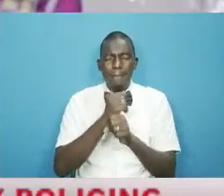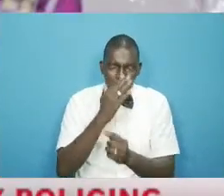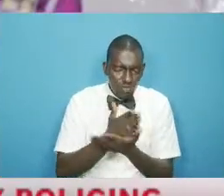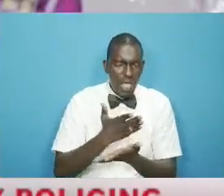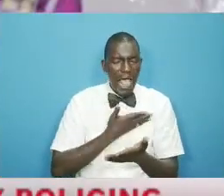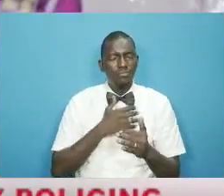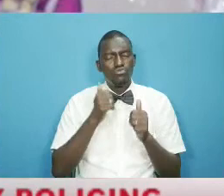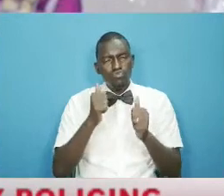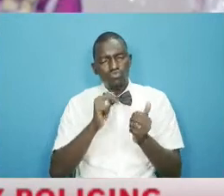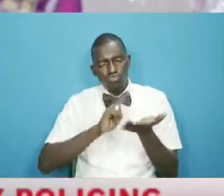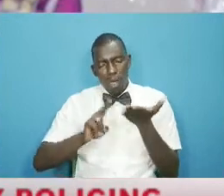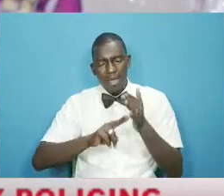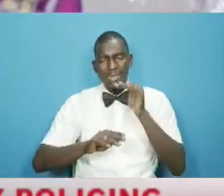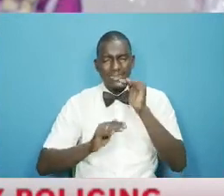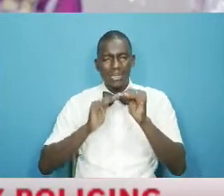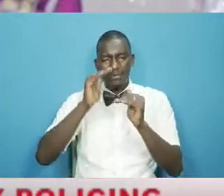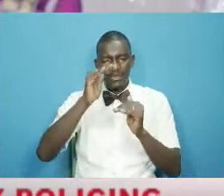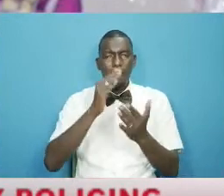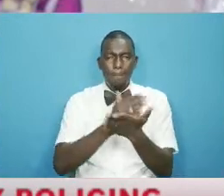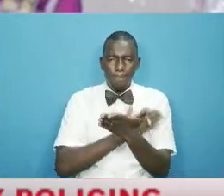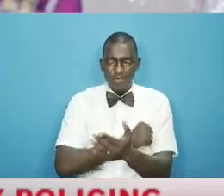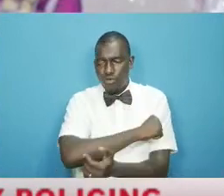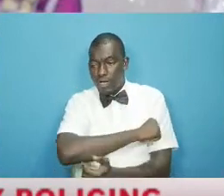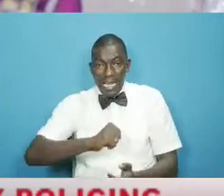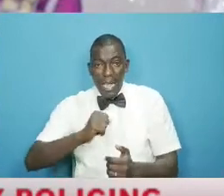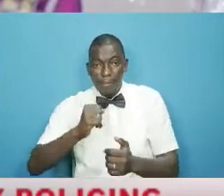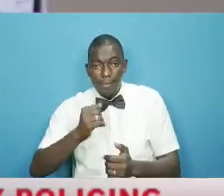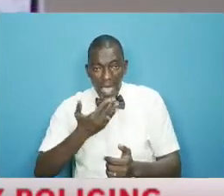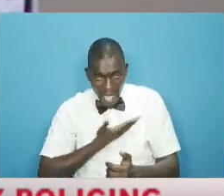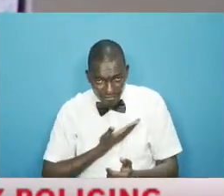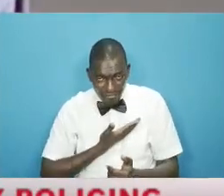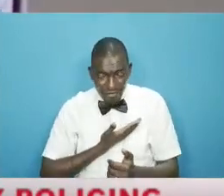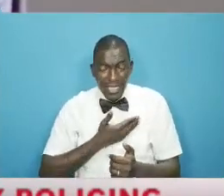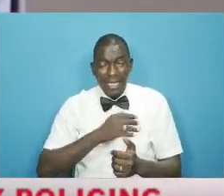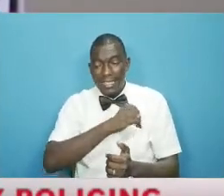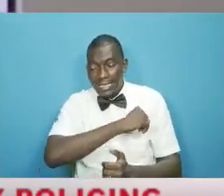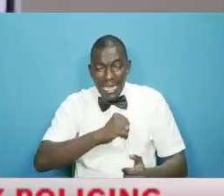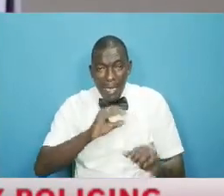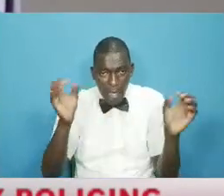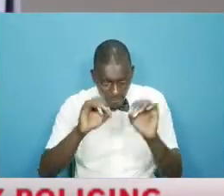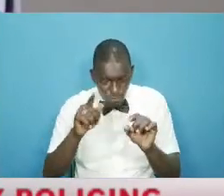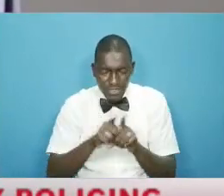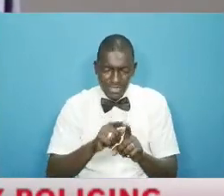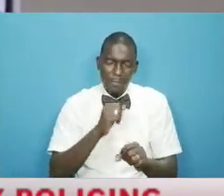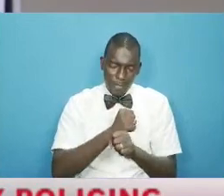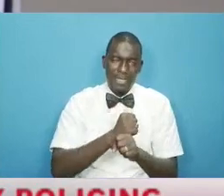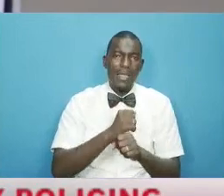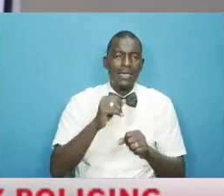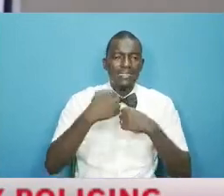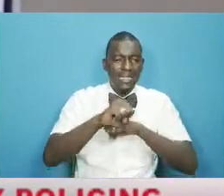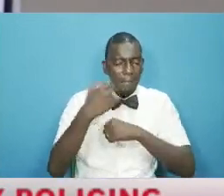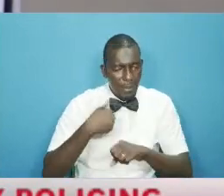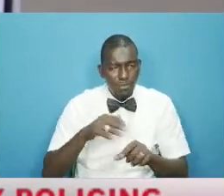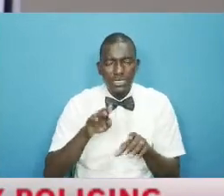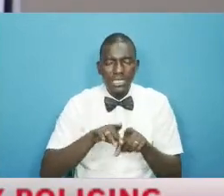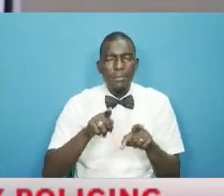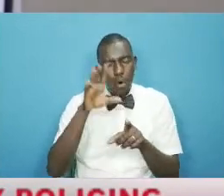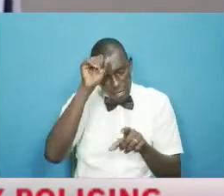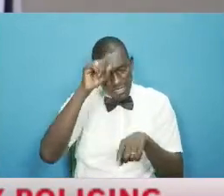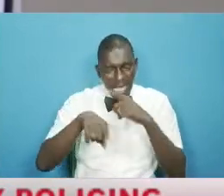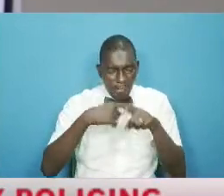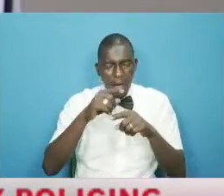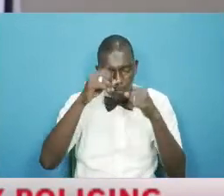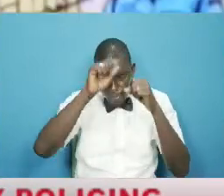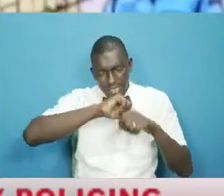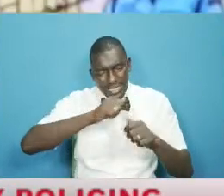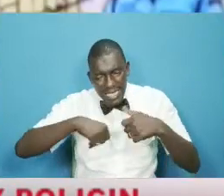appropriate steps before crime is committed at all. Superintendent Lamin Jaite, the officer commanding the community